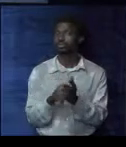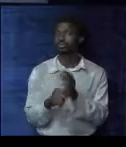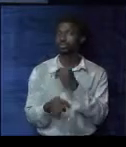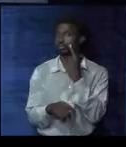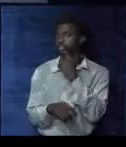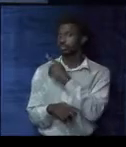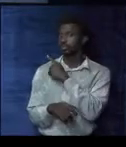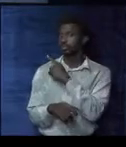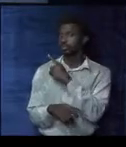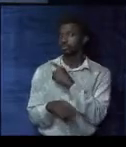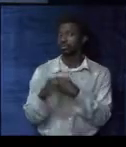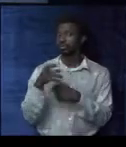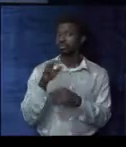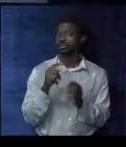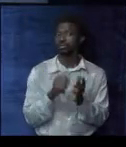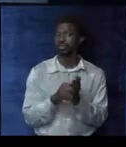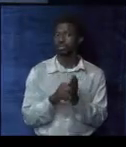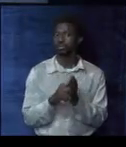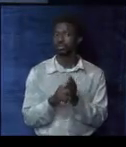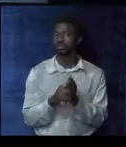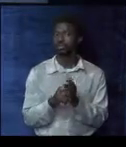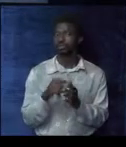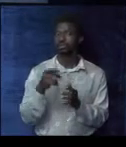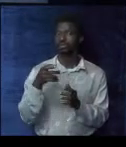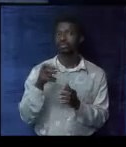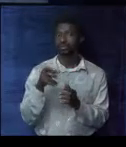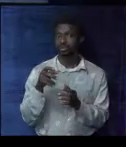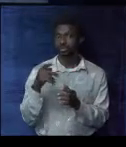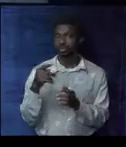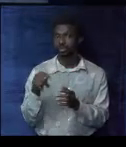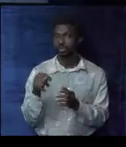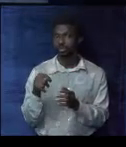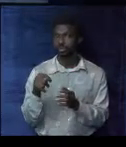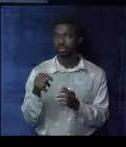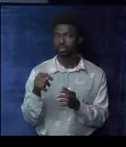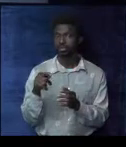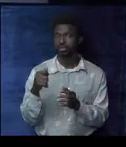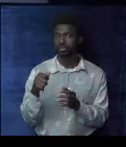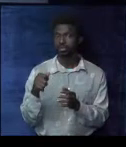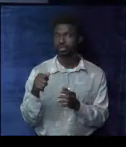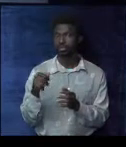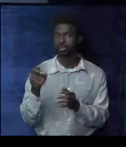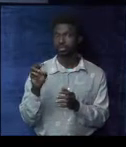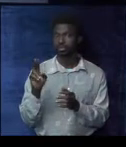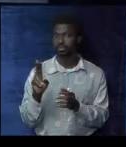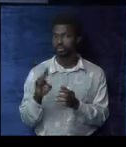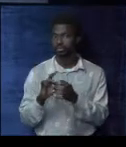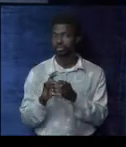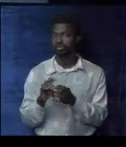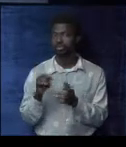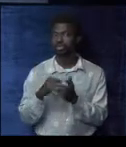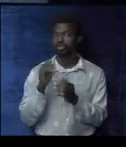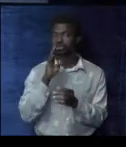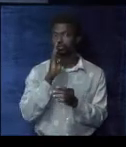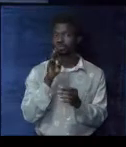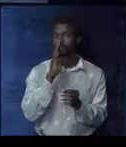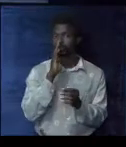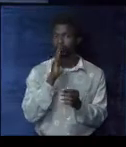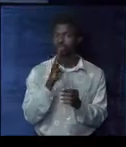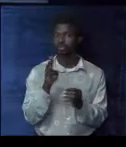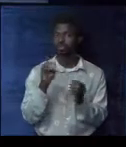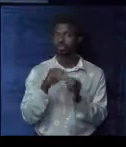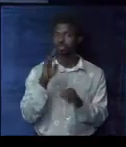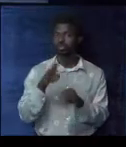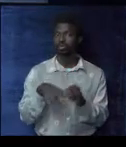single thousands. So under thousands now we'll have 100 tens and units. So here you are counting single thousands. It's going to be more than 100,